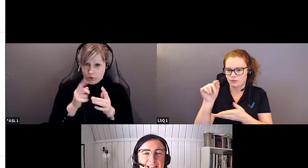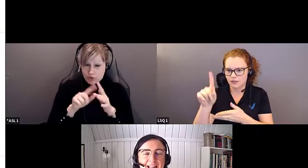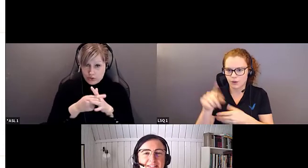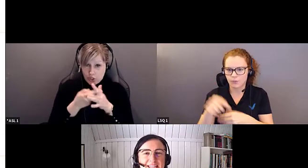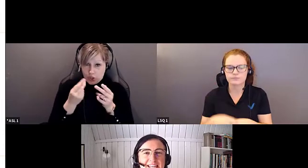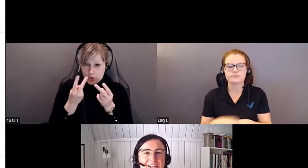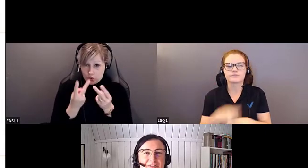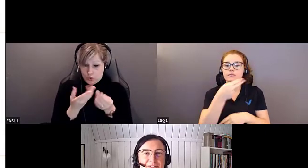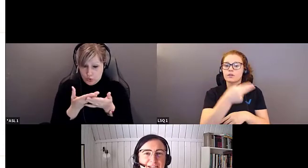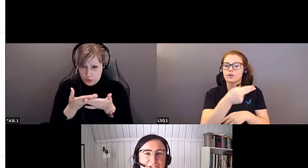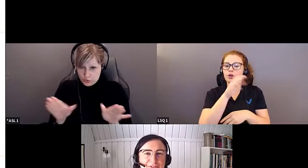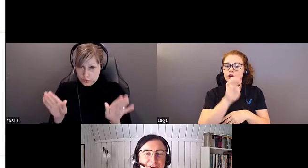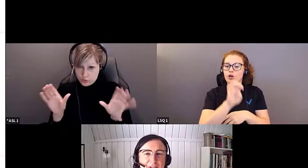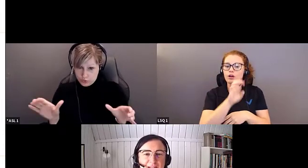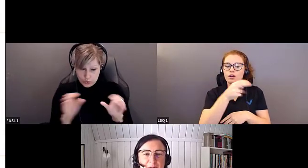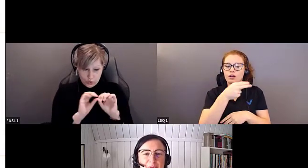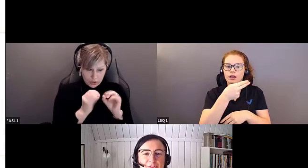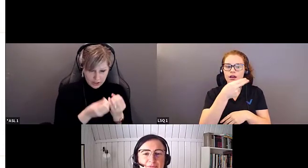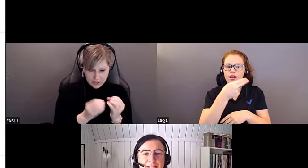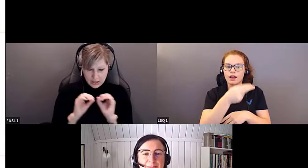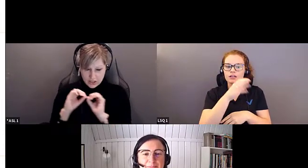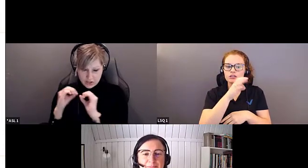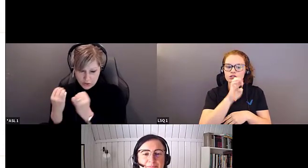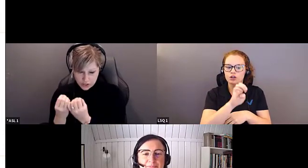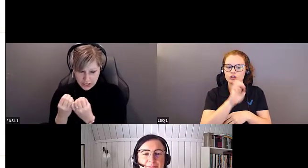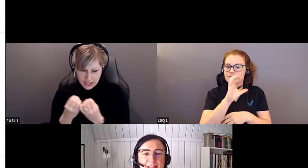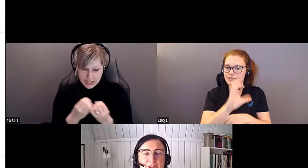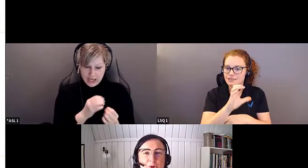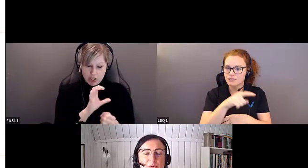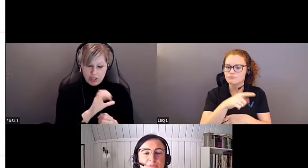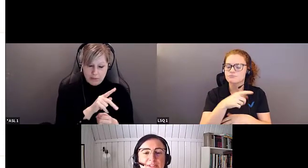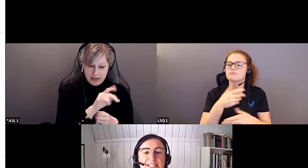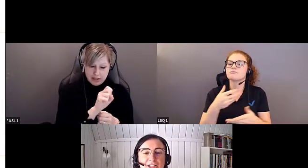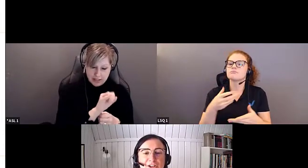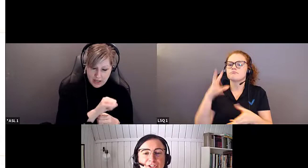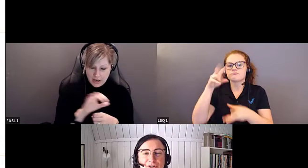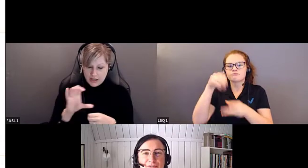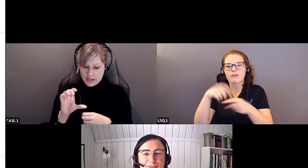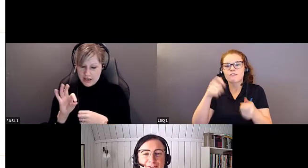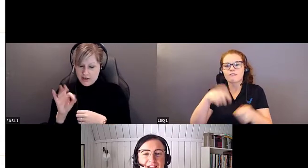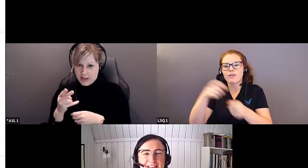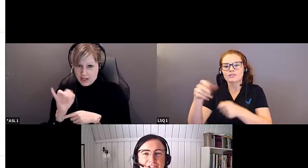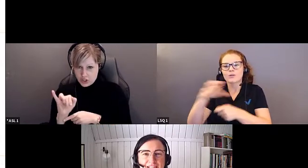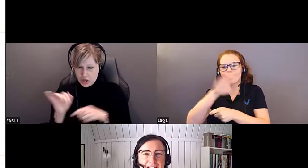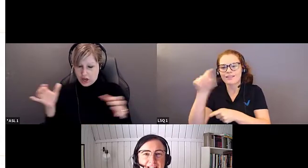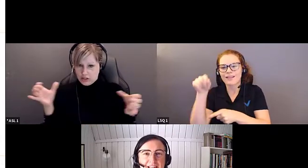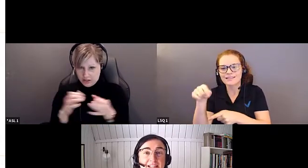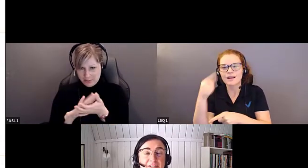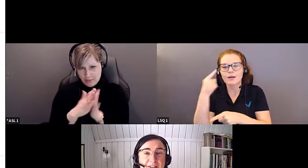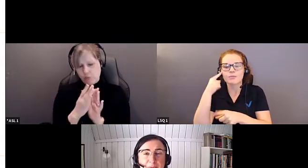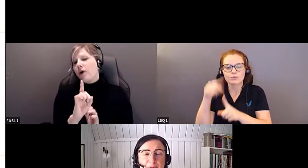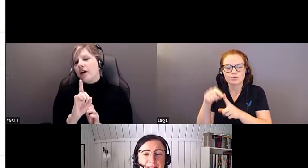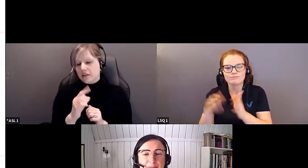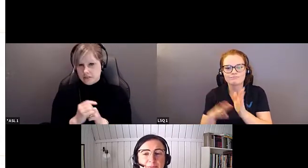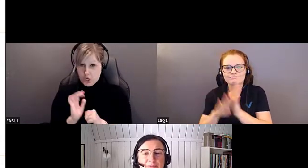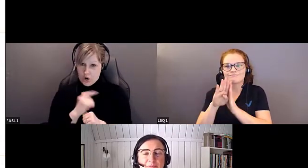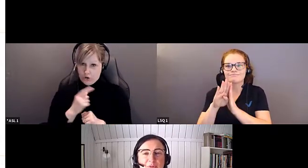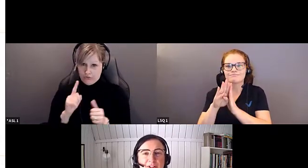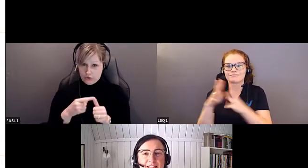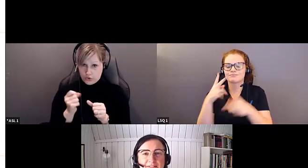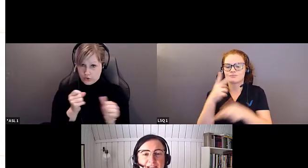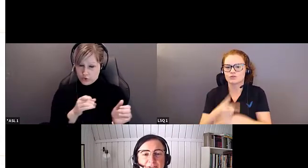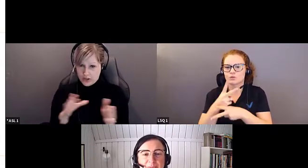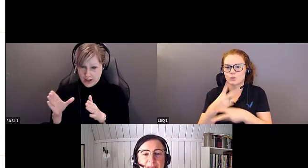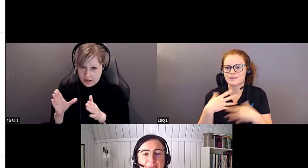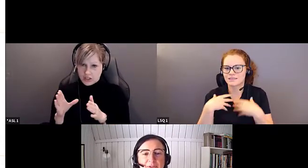Institute and the Canadian Foundation for Healthcare Improvement. We recently launched our first strategy, developed with input from